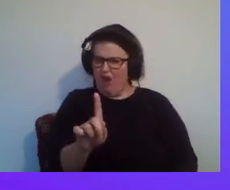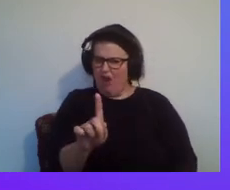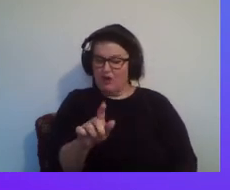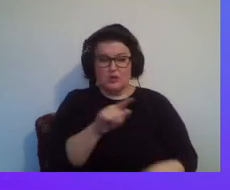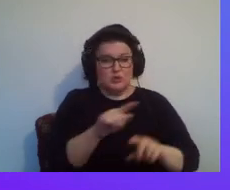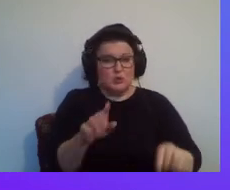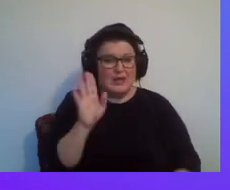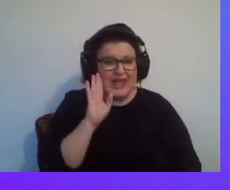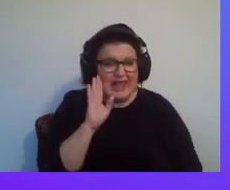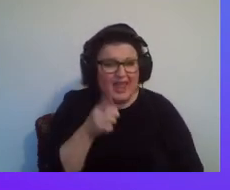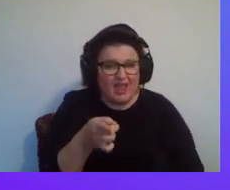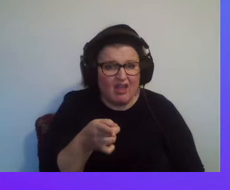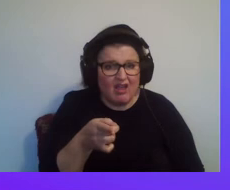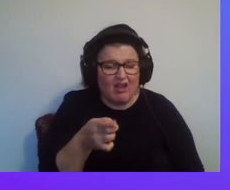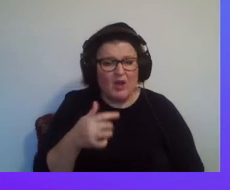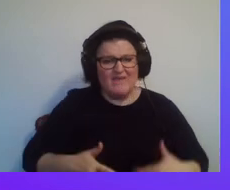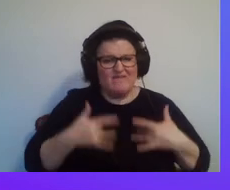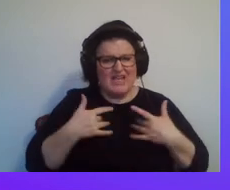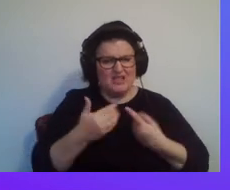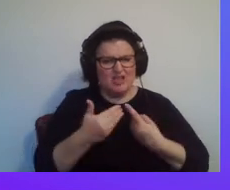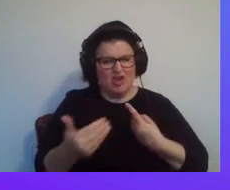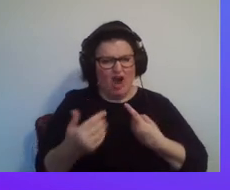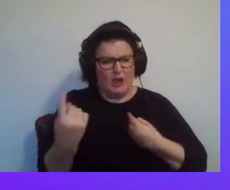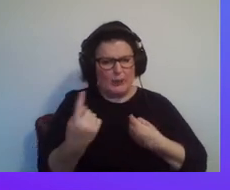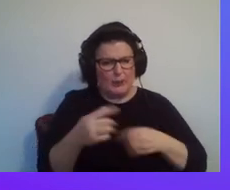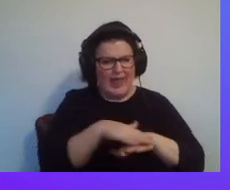that they're being targeted to Asian communities and